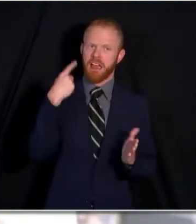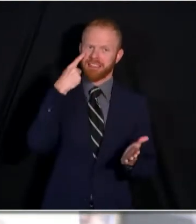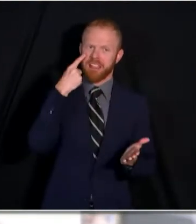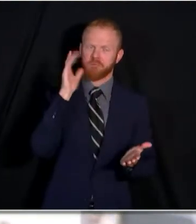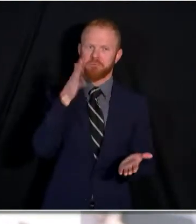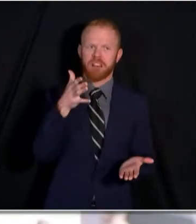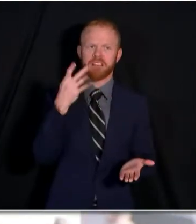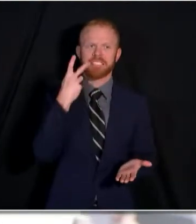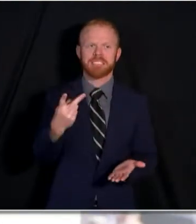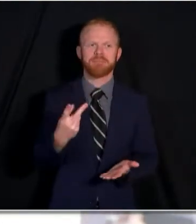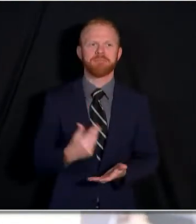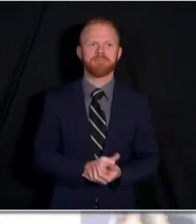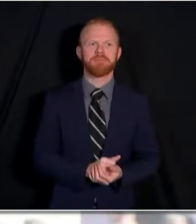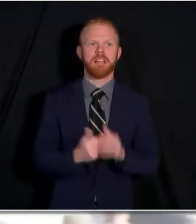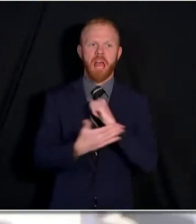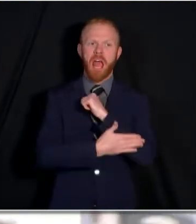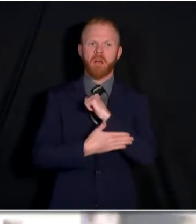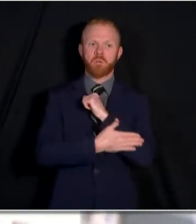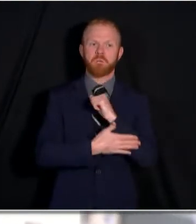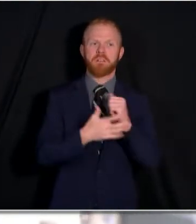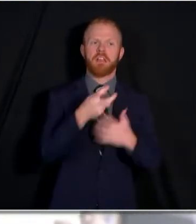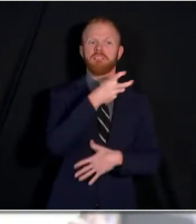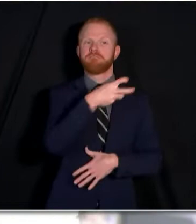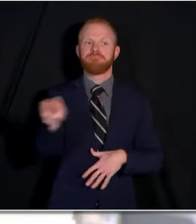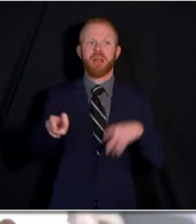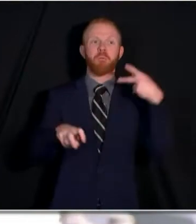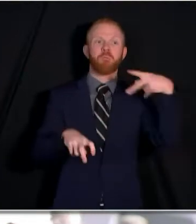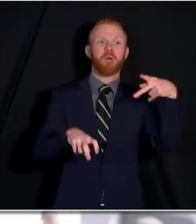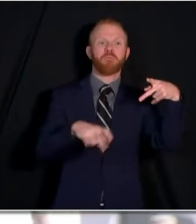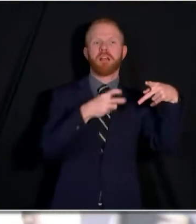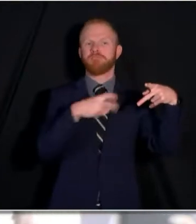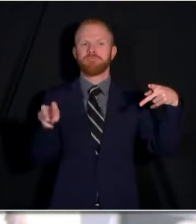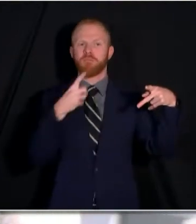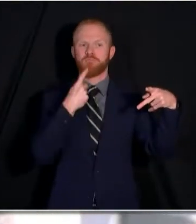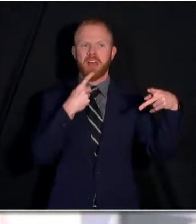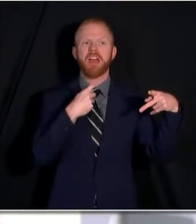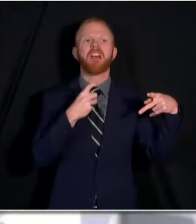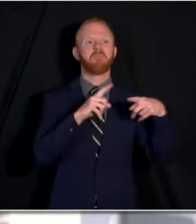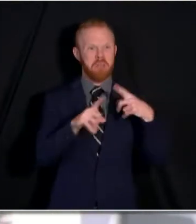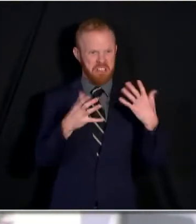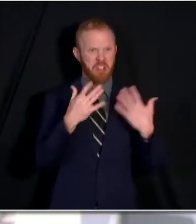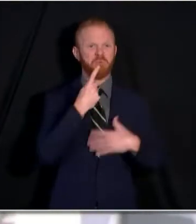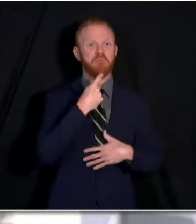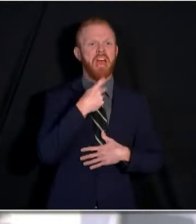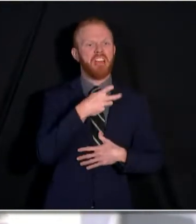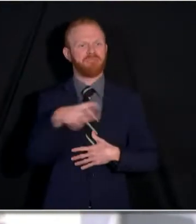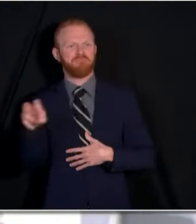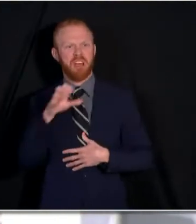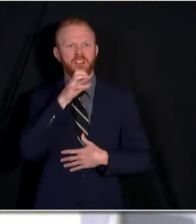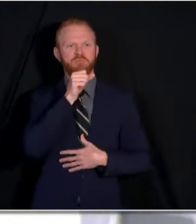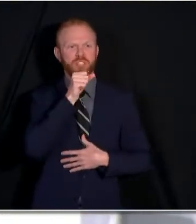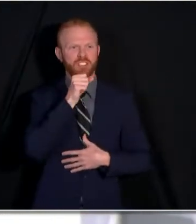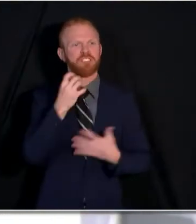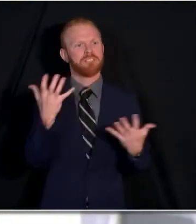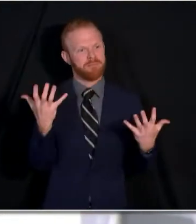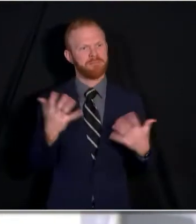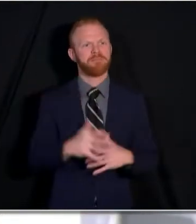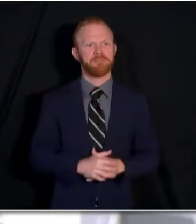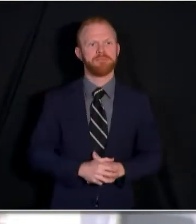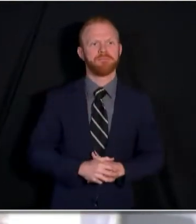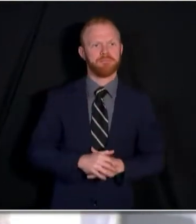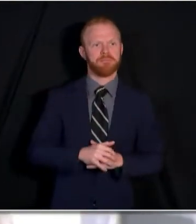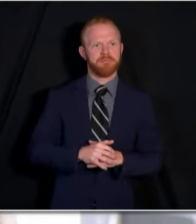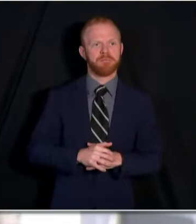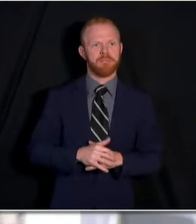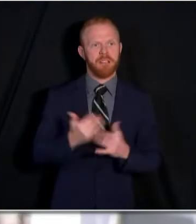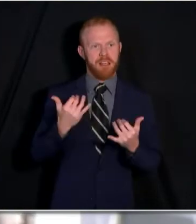move not just from purple to red, but more and more red to orange. And I anticipate, based on the number that are already in